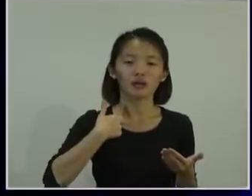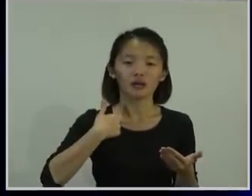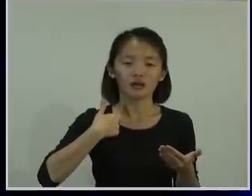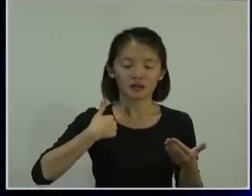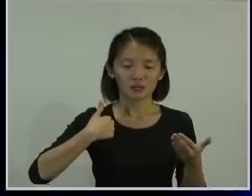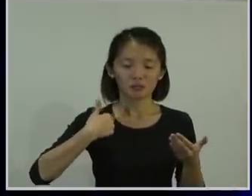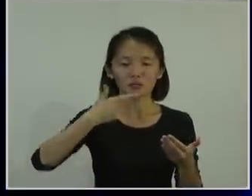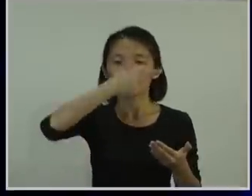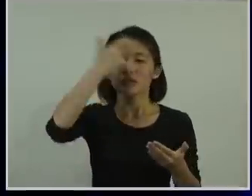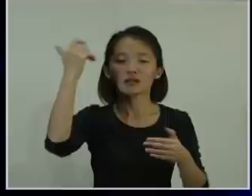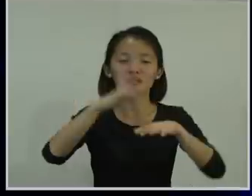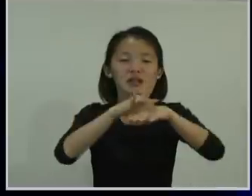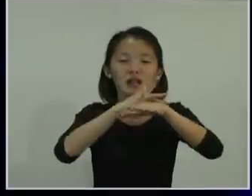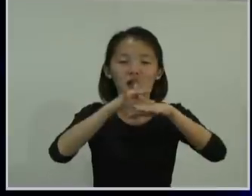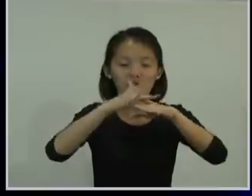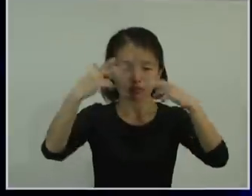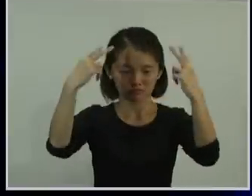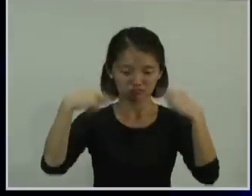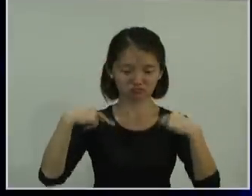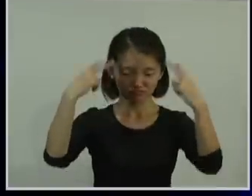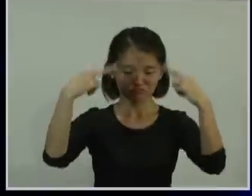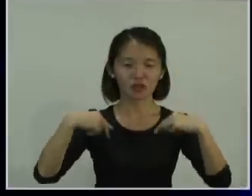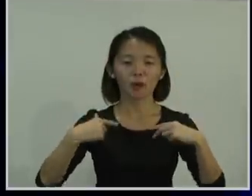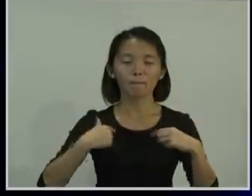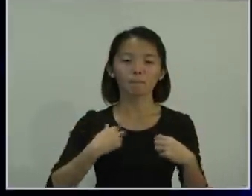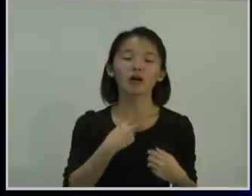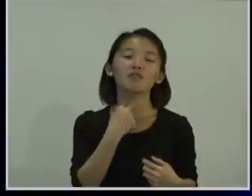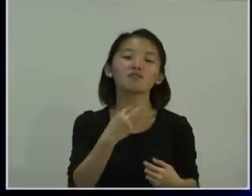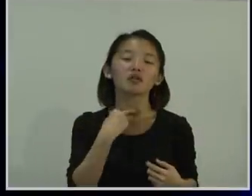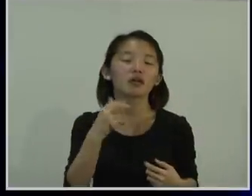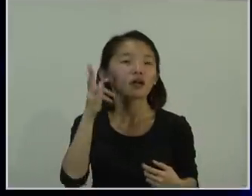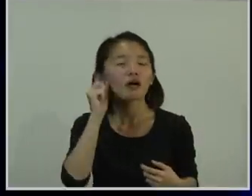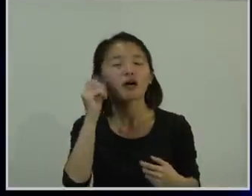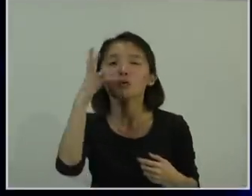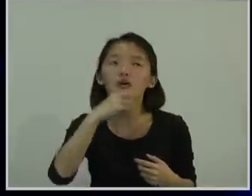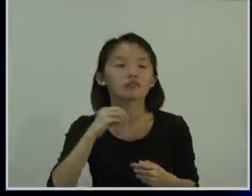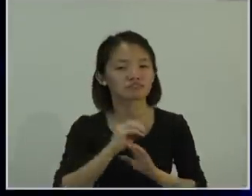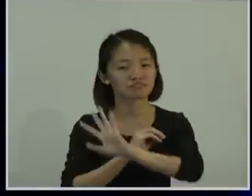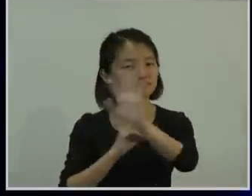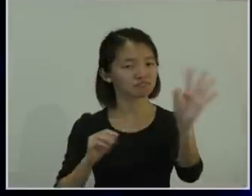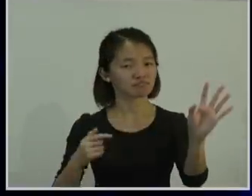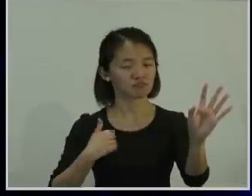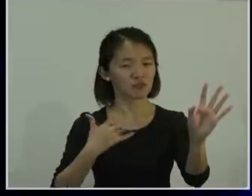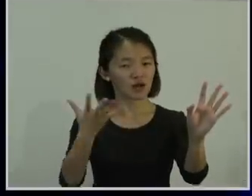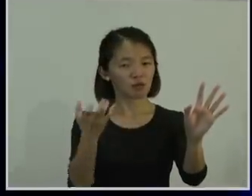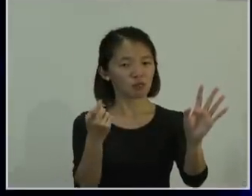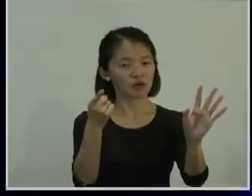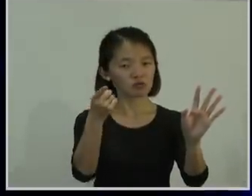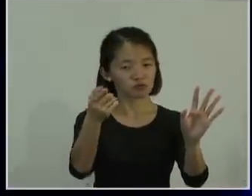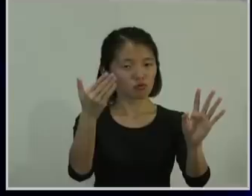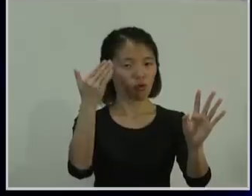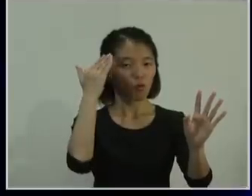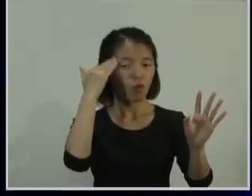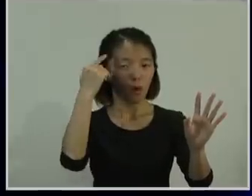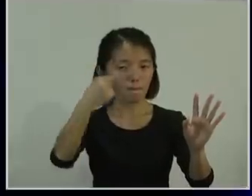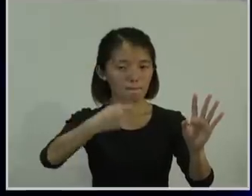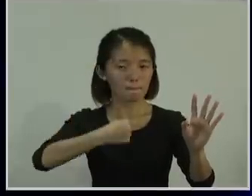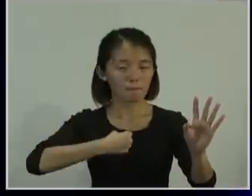looks or know me from my voice. I want you to know me as I